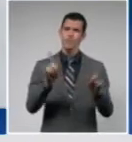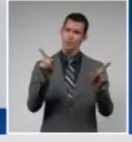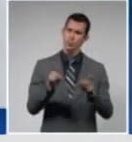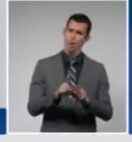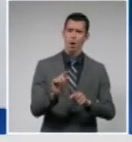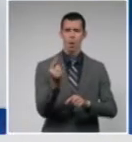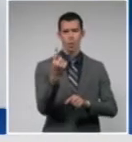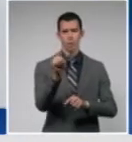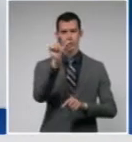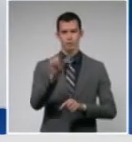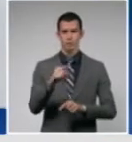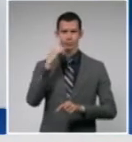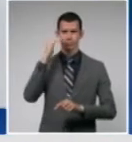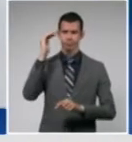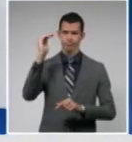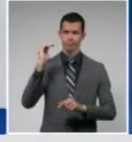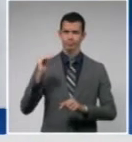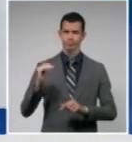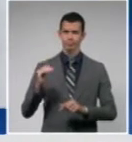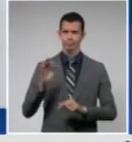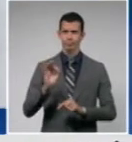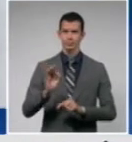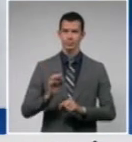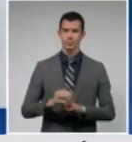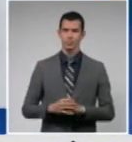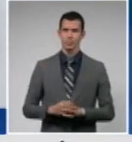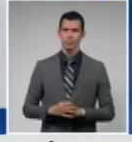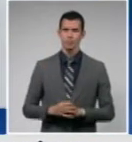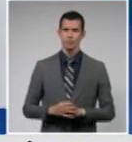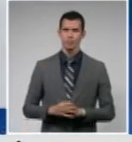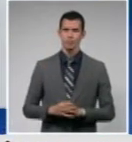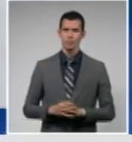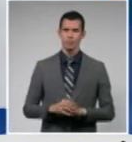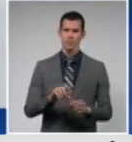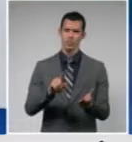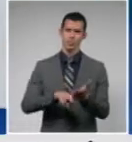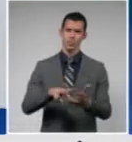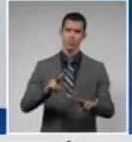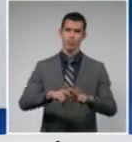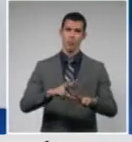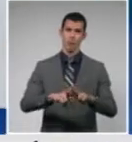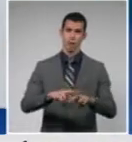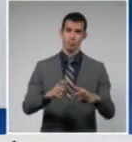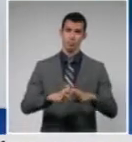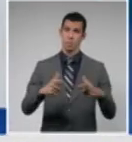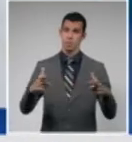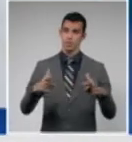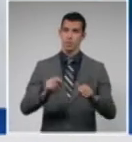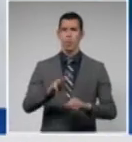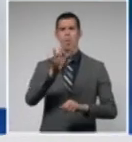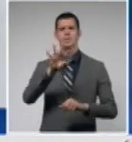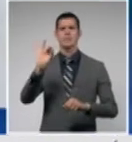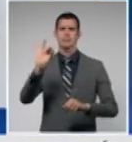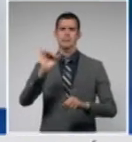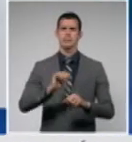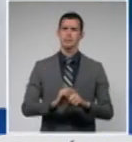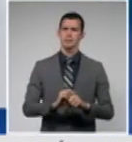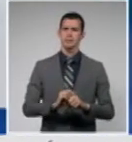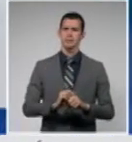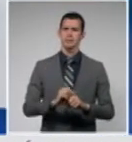to the municipalities of Regla with 25, 23 of whom are the Indian construction